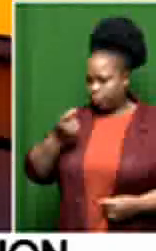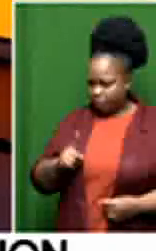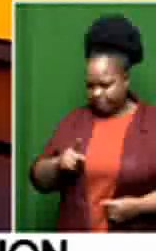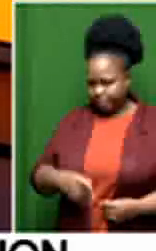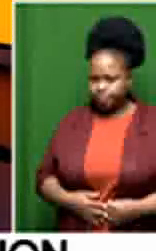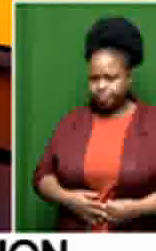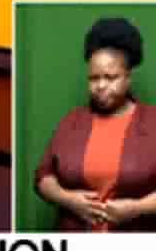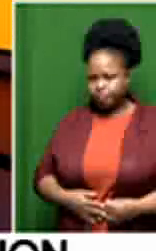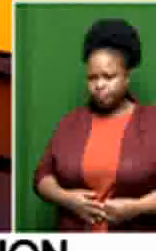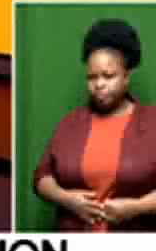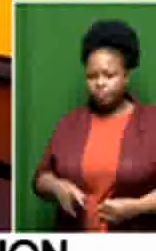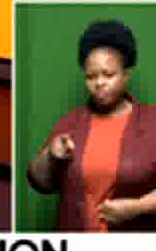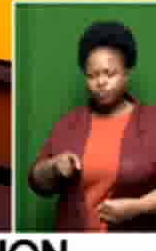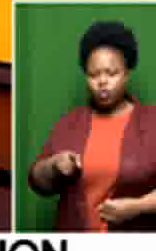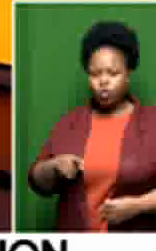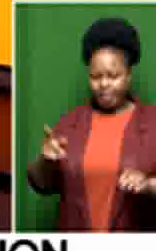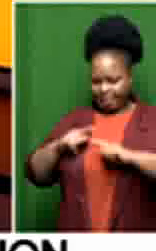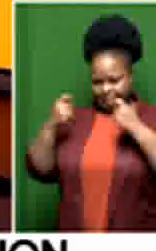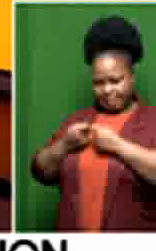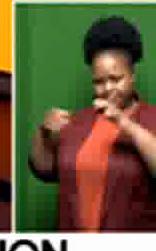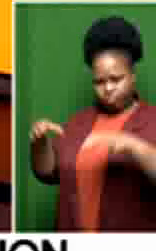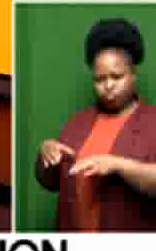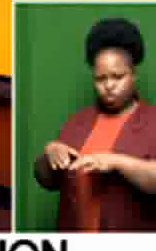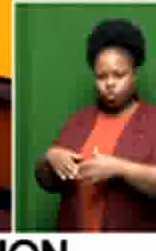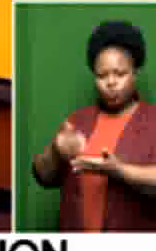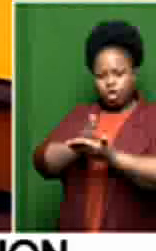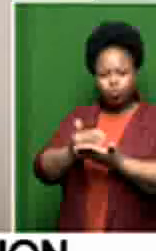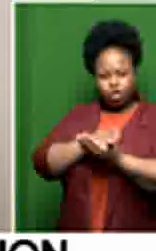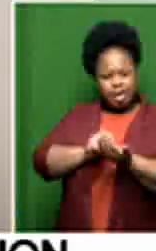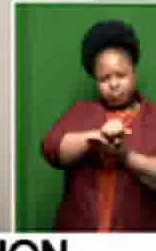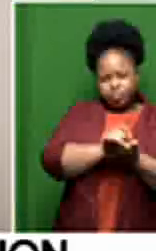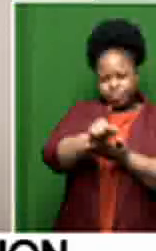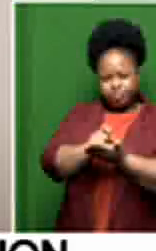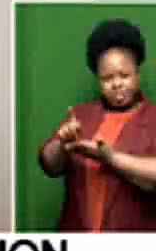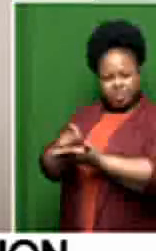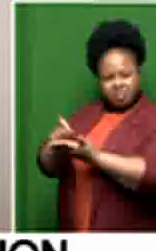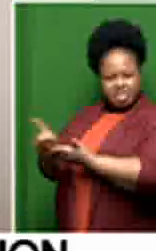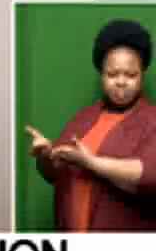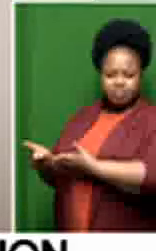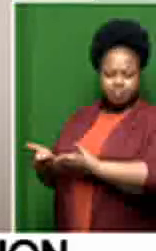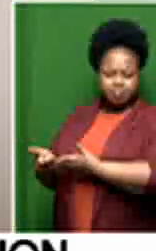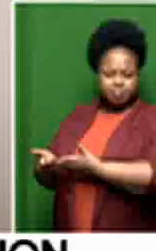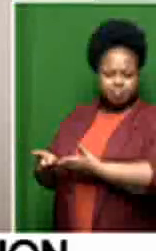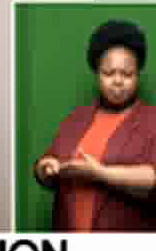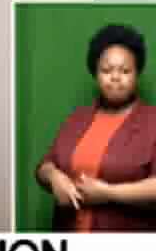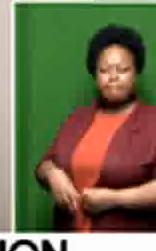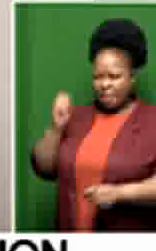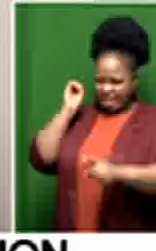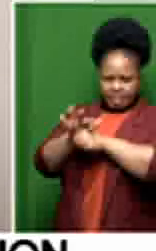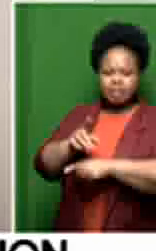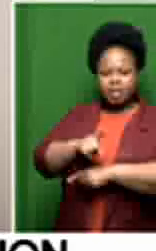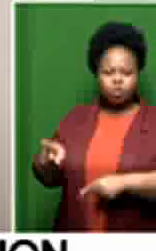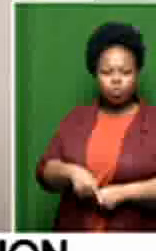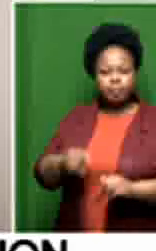comes to the army, we'll be sharing the post like crazy. We'll even be attacking